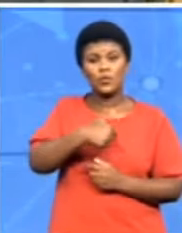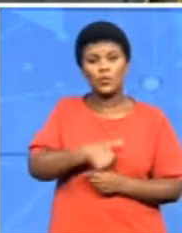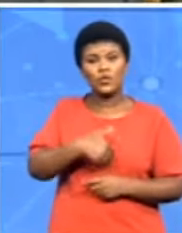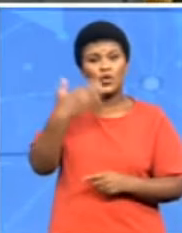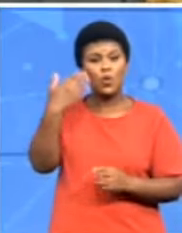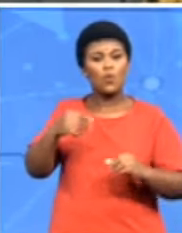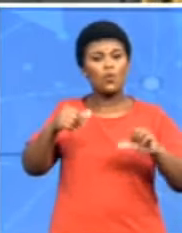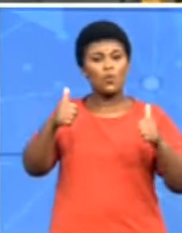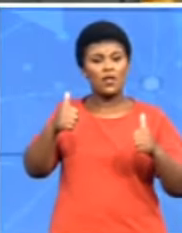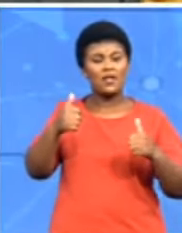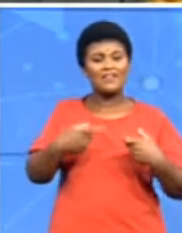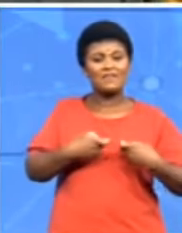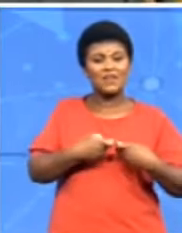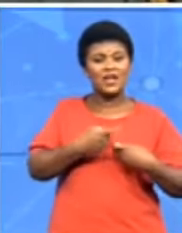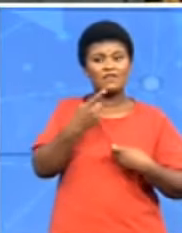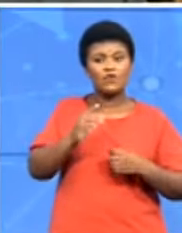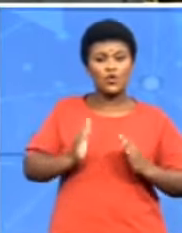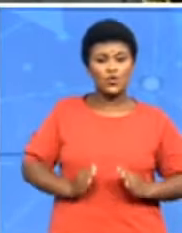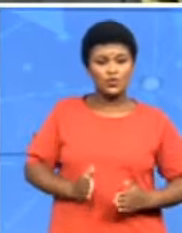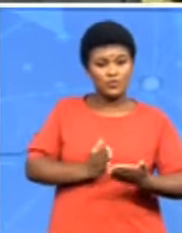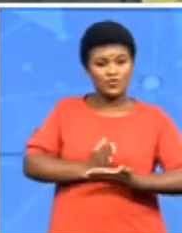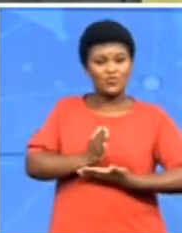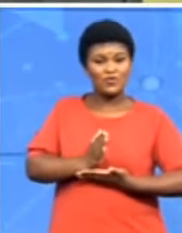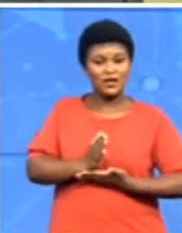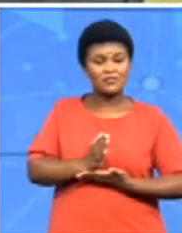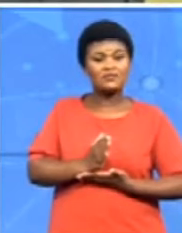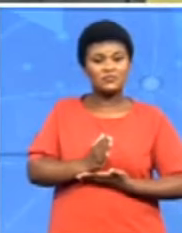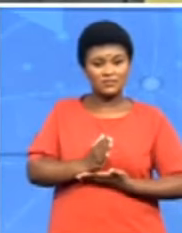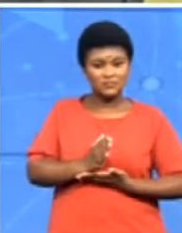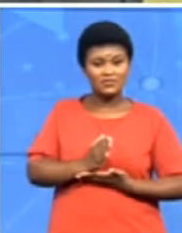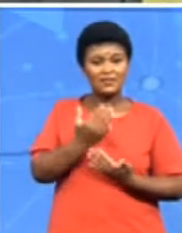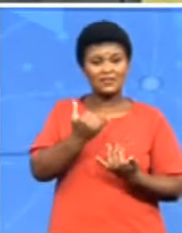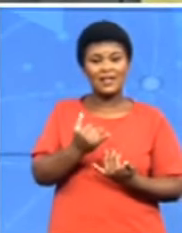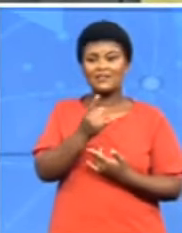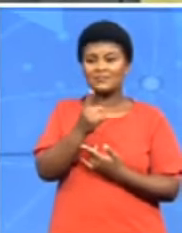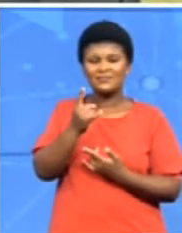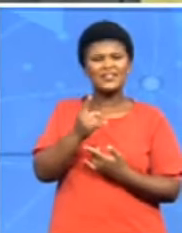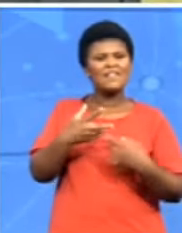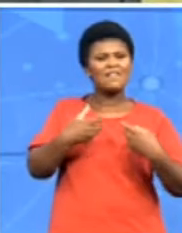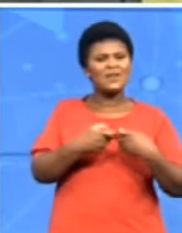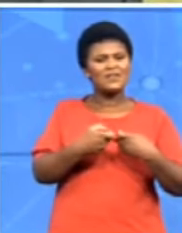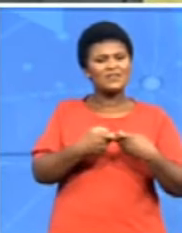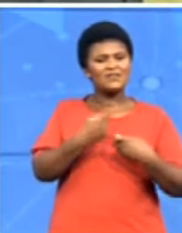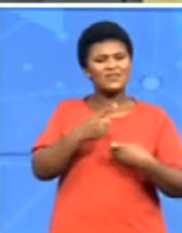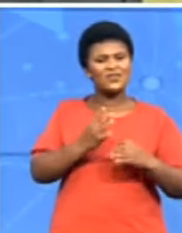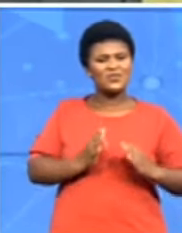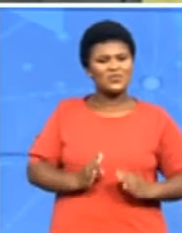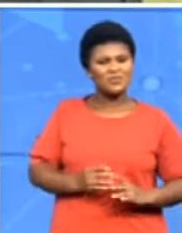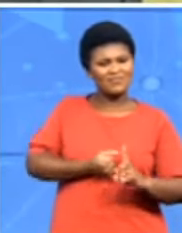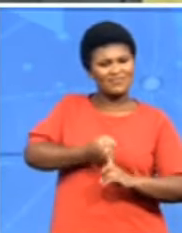rights, what that fight has meant to us, towards our liberation. So it's a very terrible